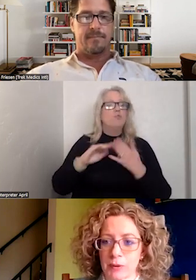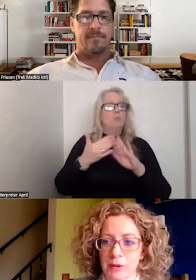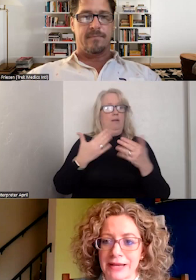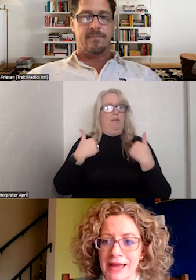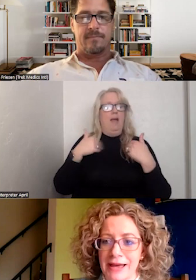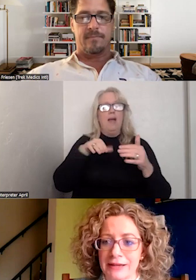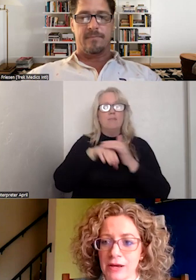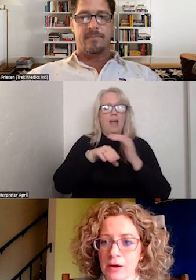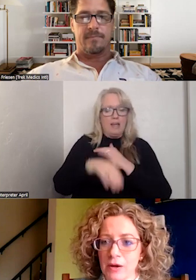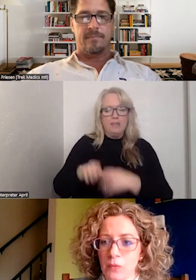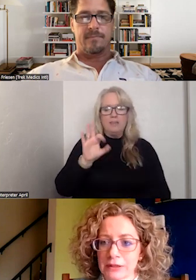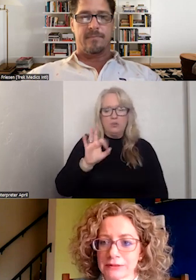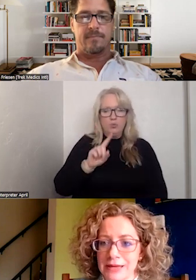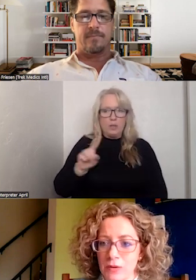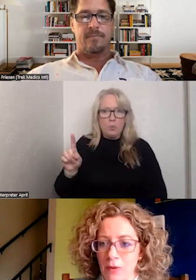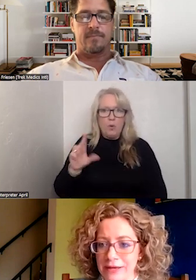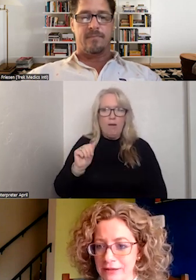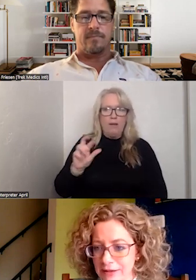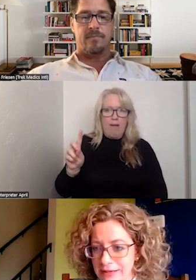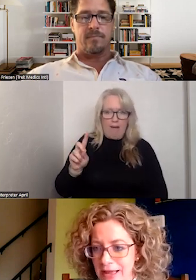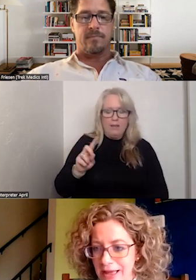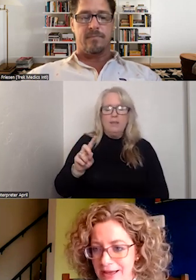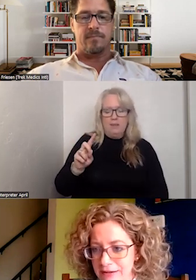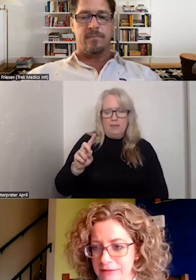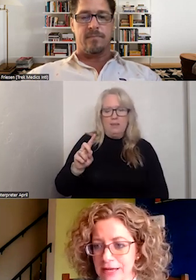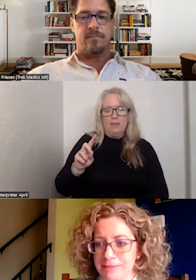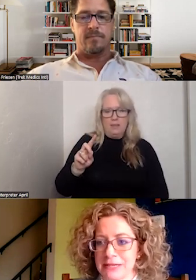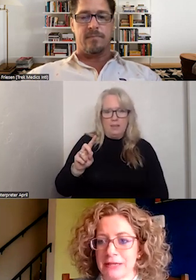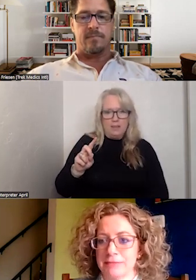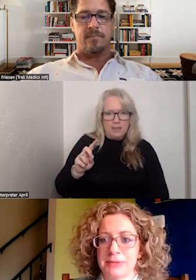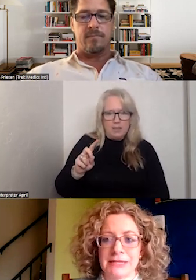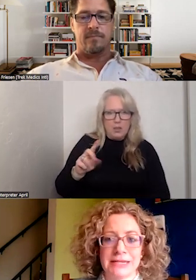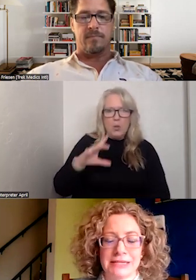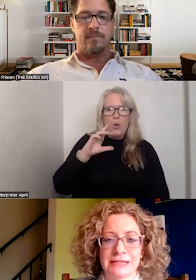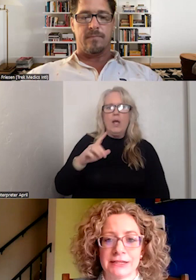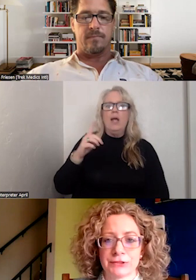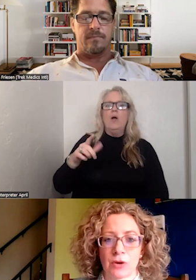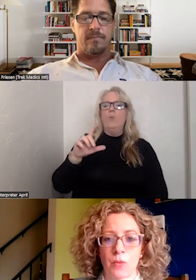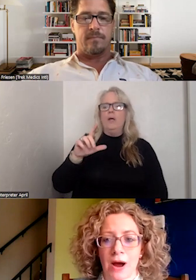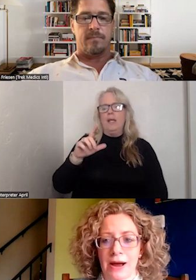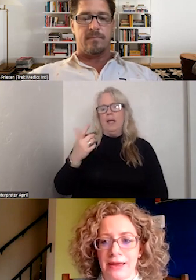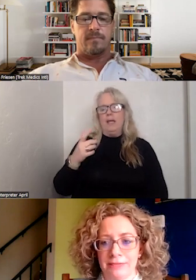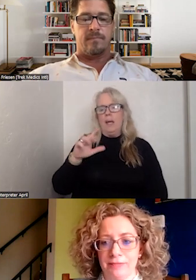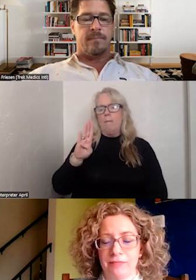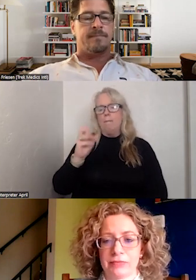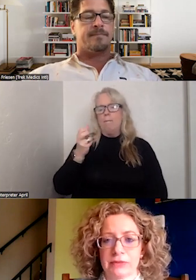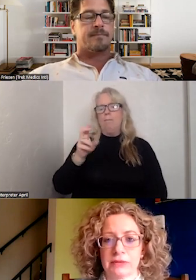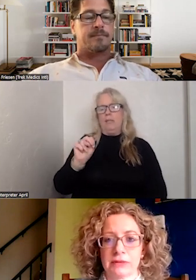to 911 CAD, would a lightweight hack like Beacon be needed? If so,